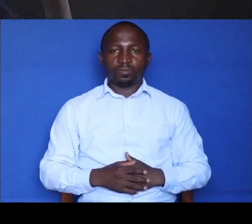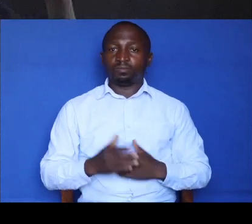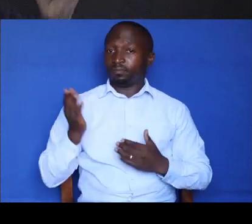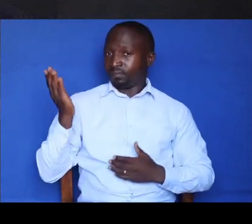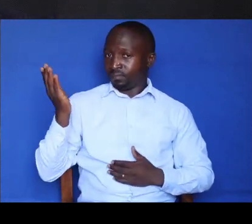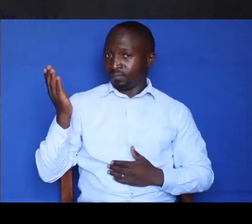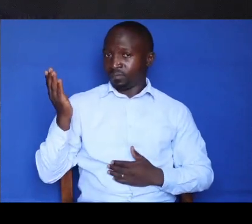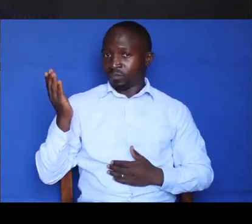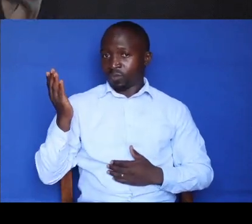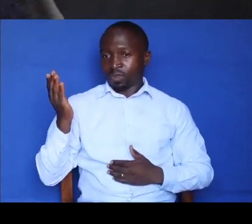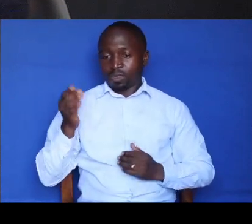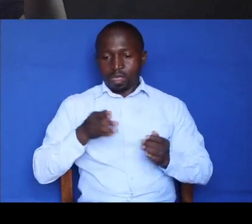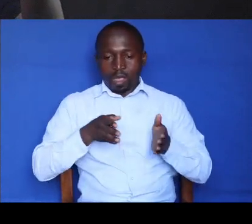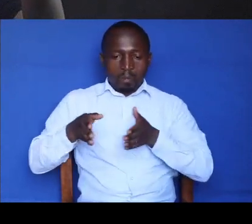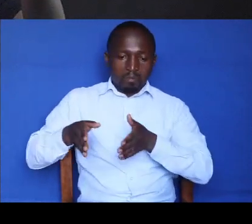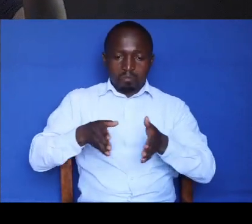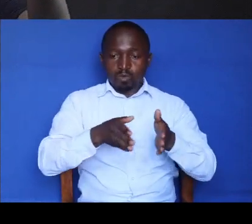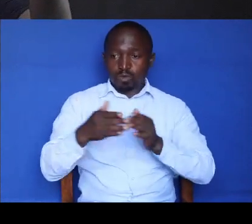is of river meander